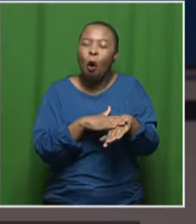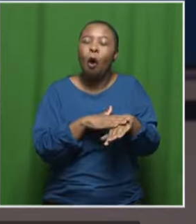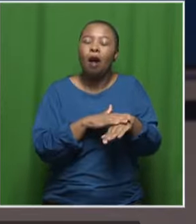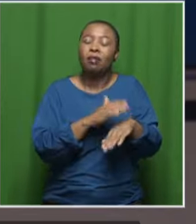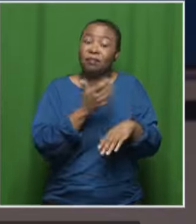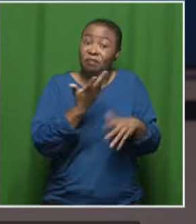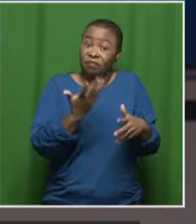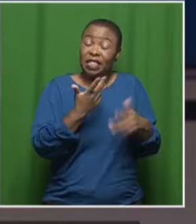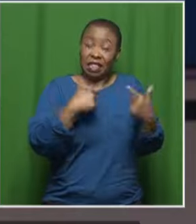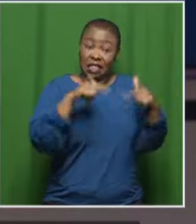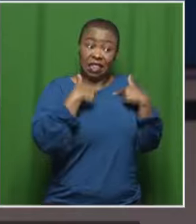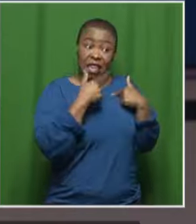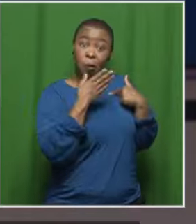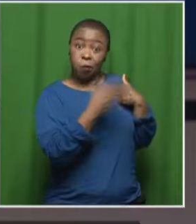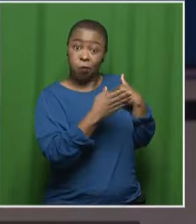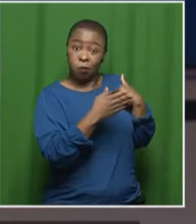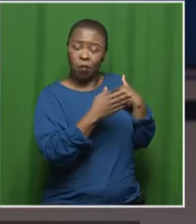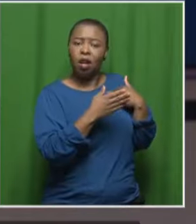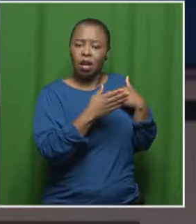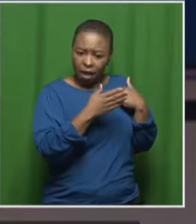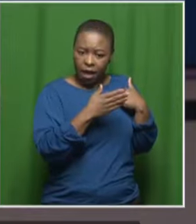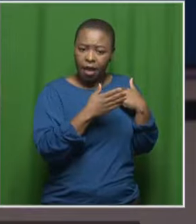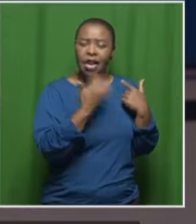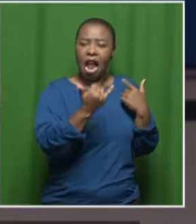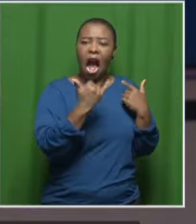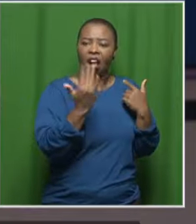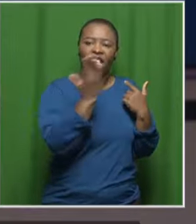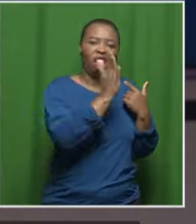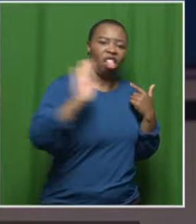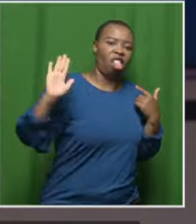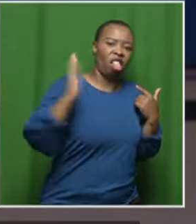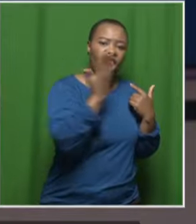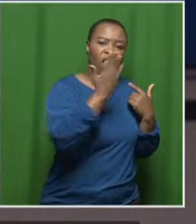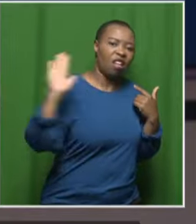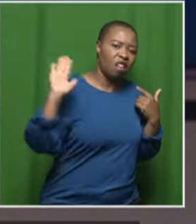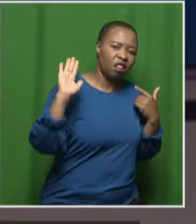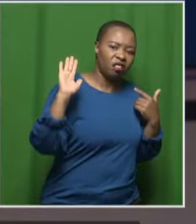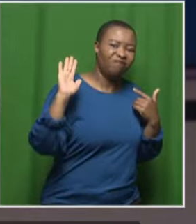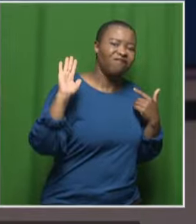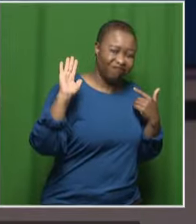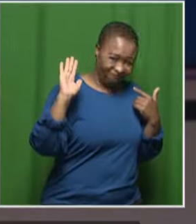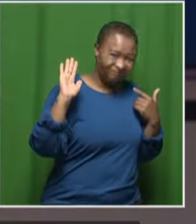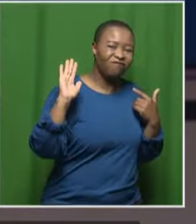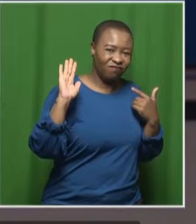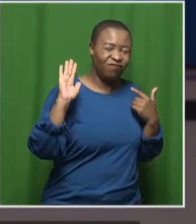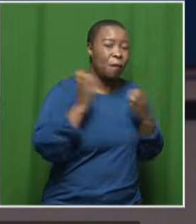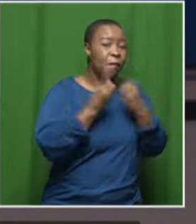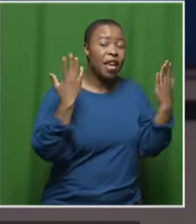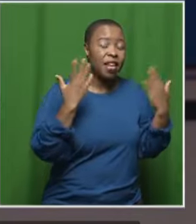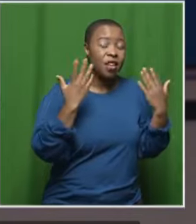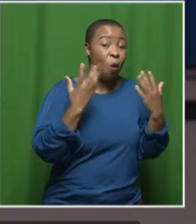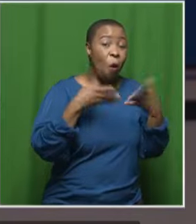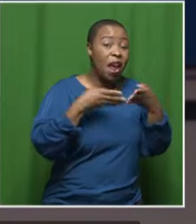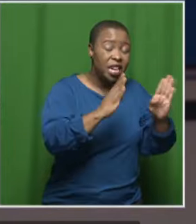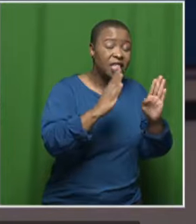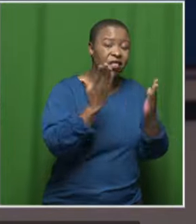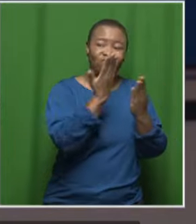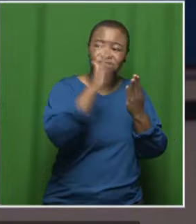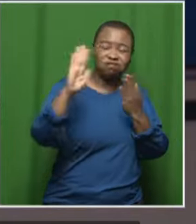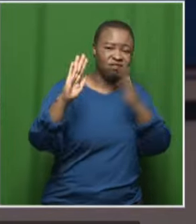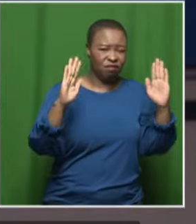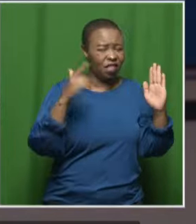time, we are being elbowed out in very many ways. So that institutional memory of